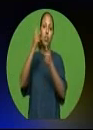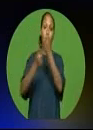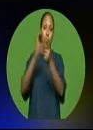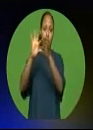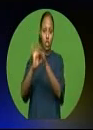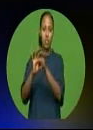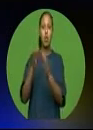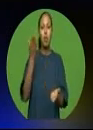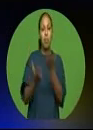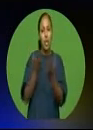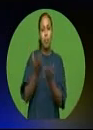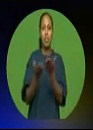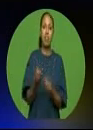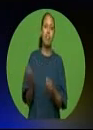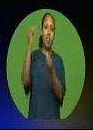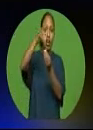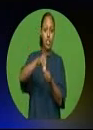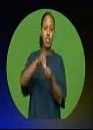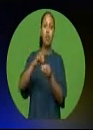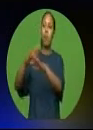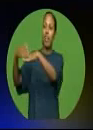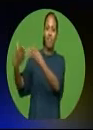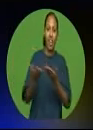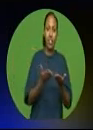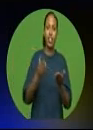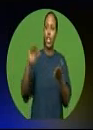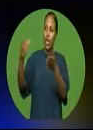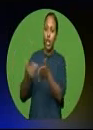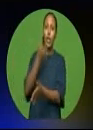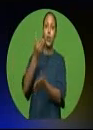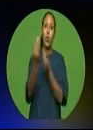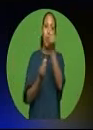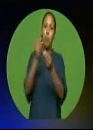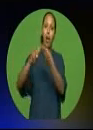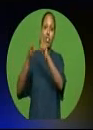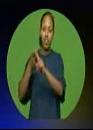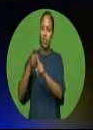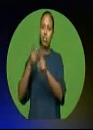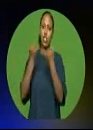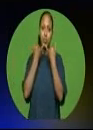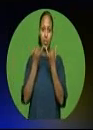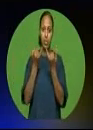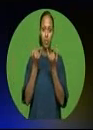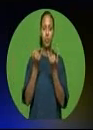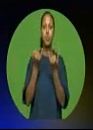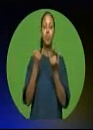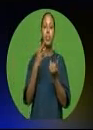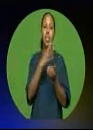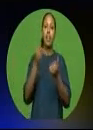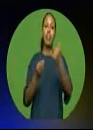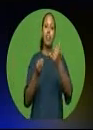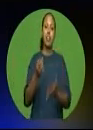Funds may be raised by inviting new partners in partnership,